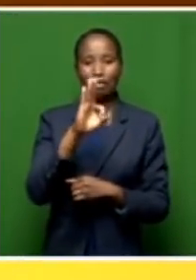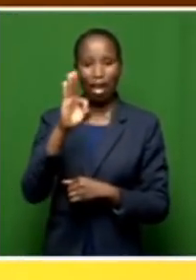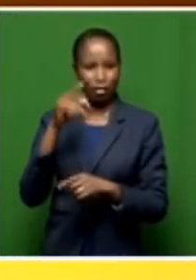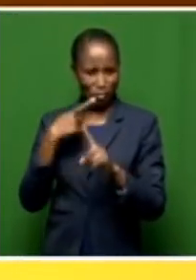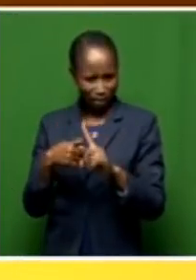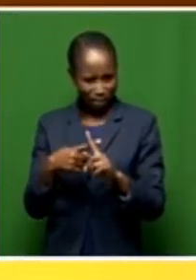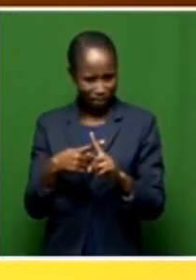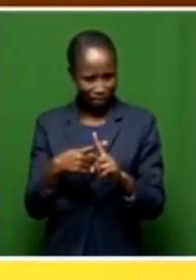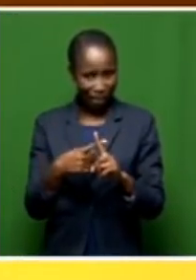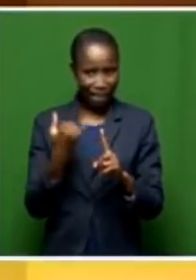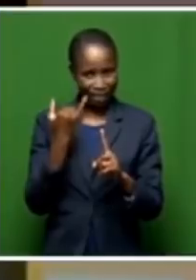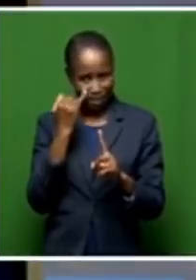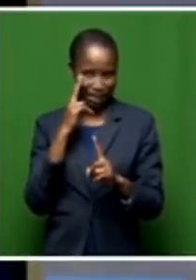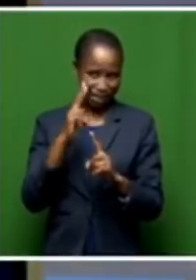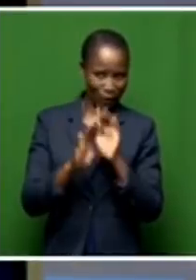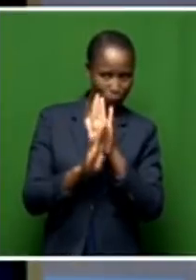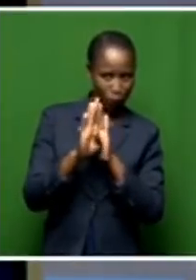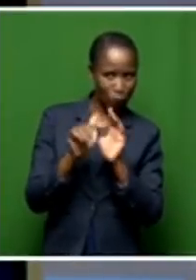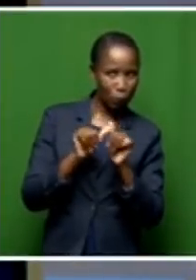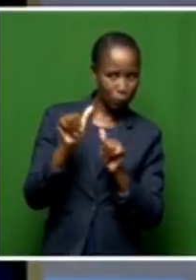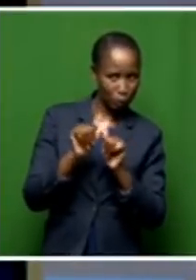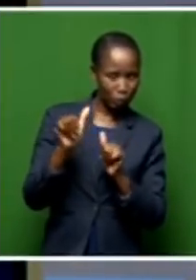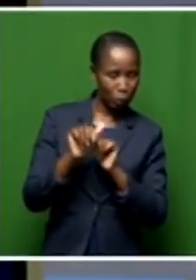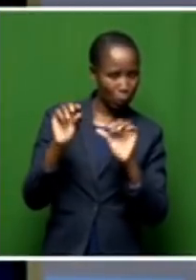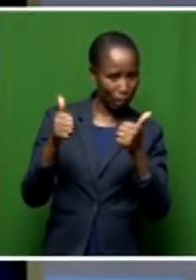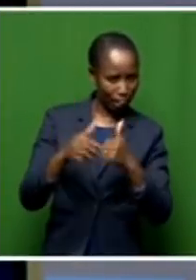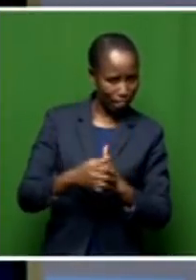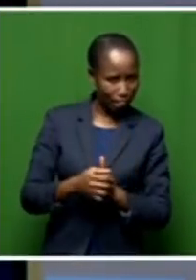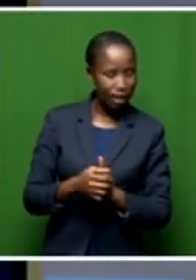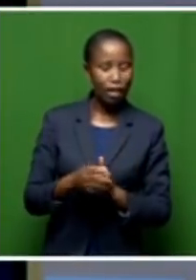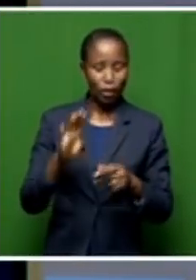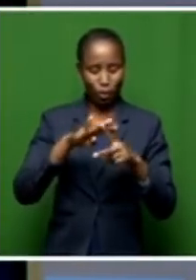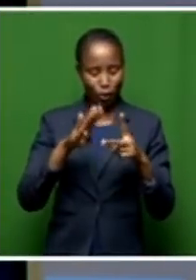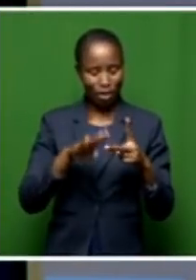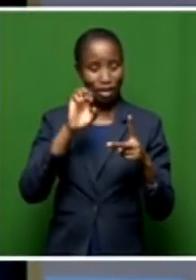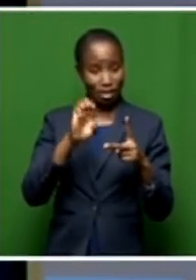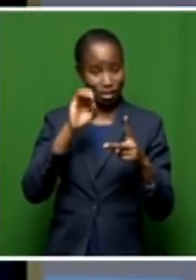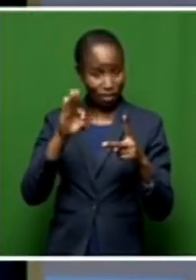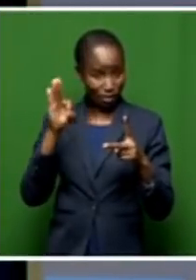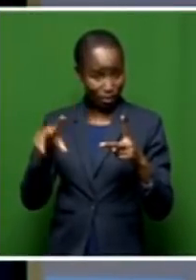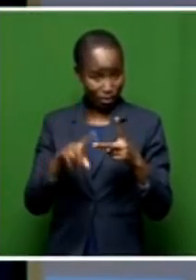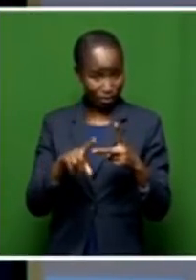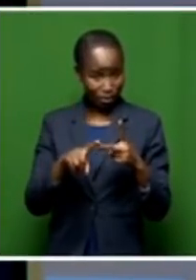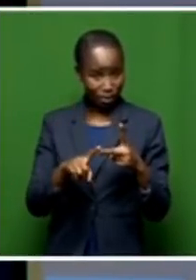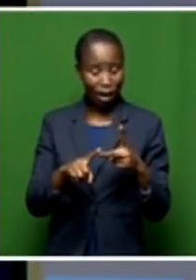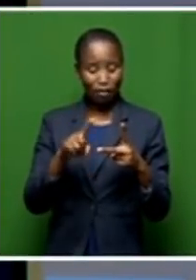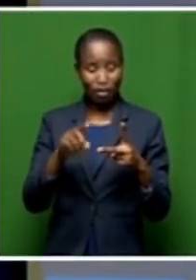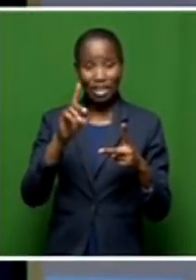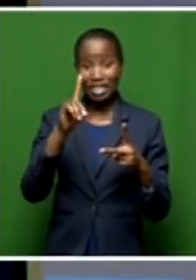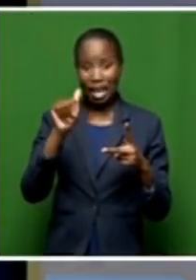stage. And then the EFF possibly replacing the DA as official opposition in